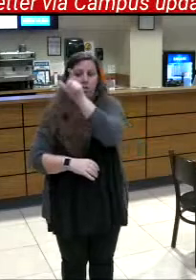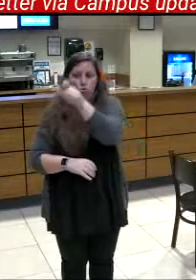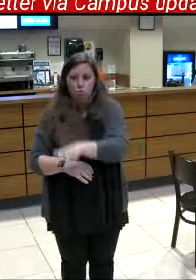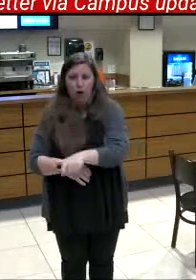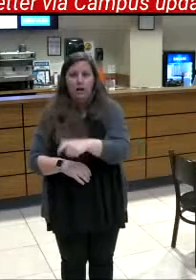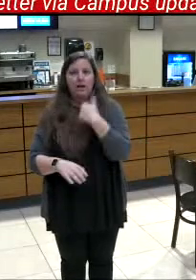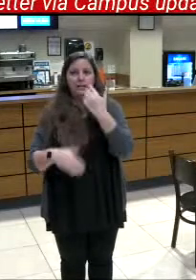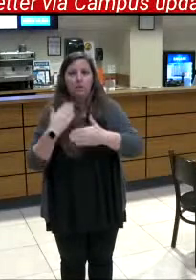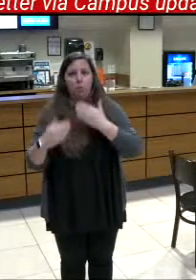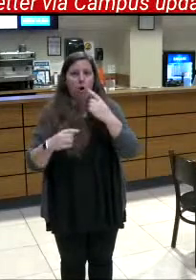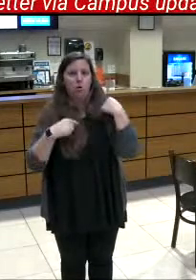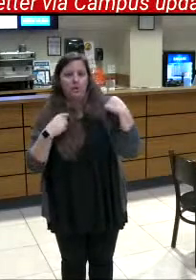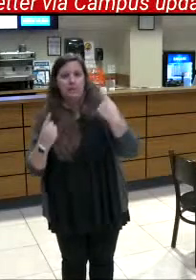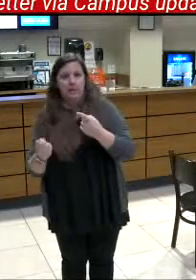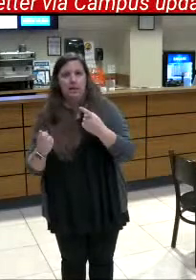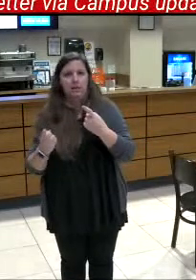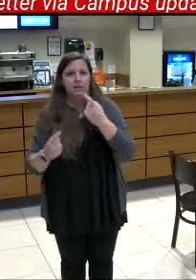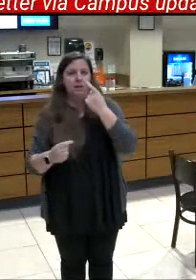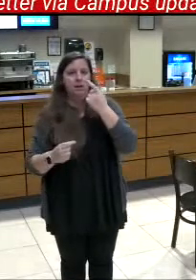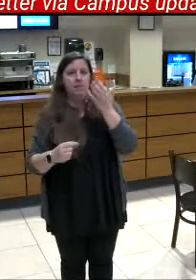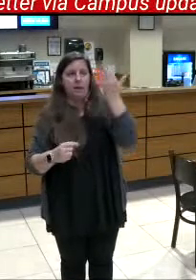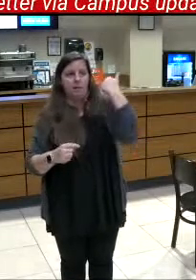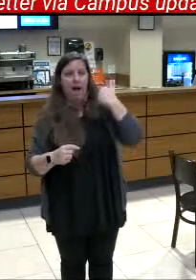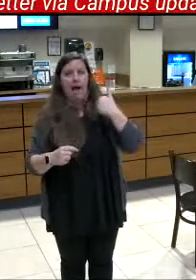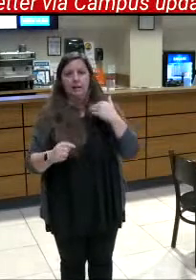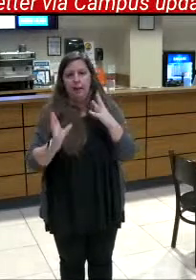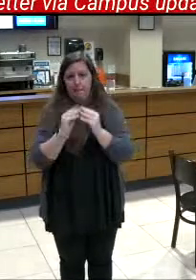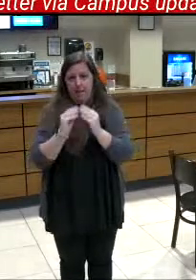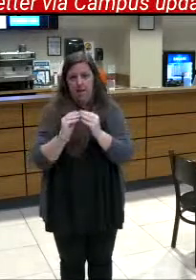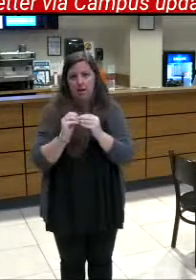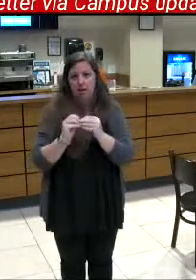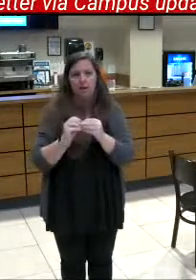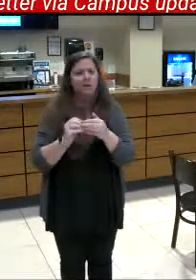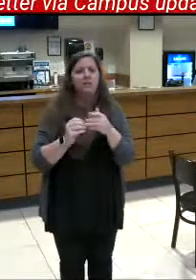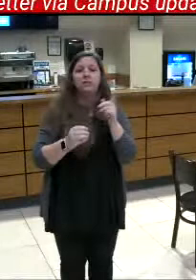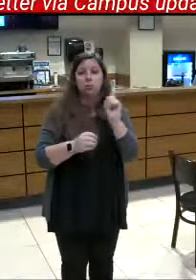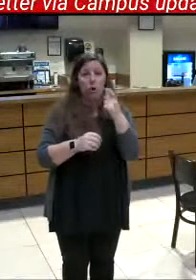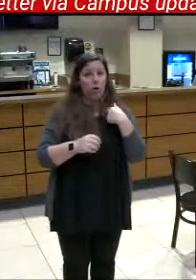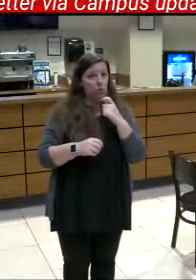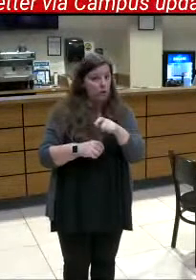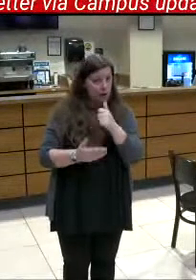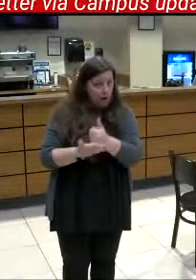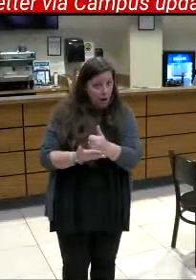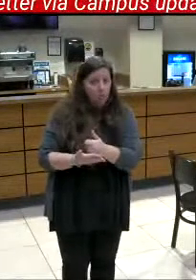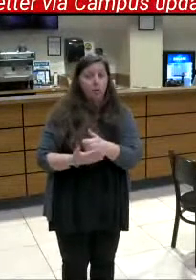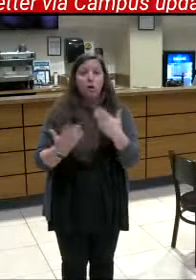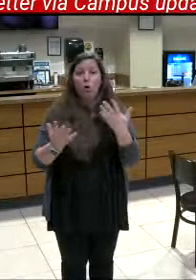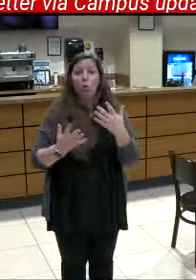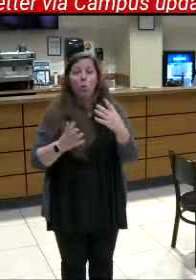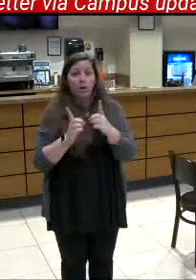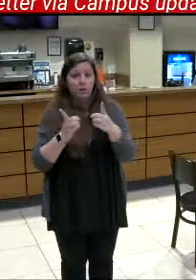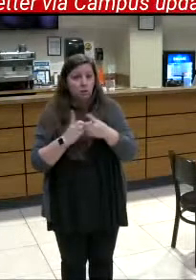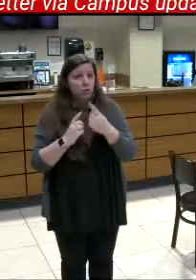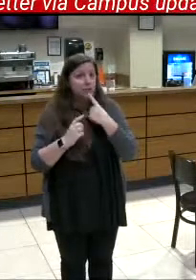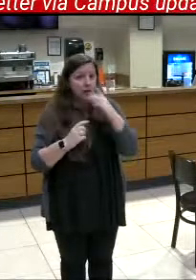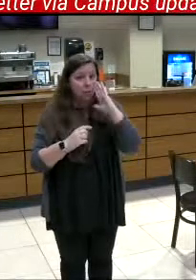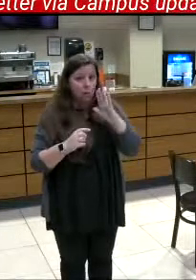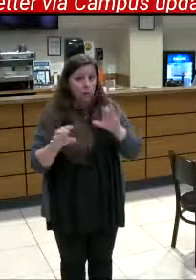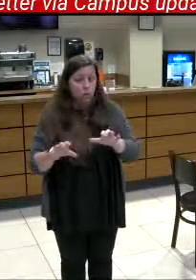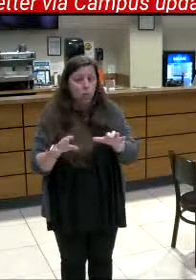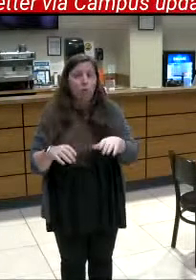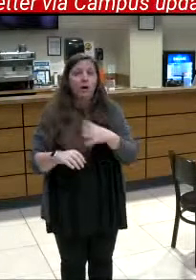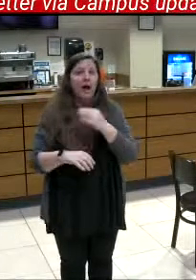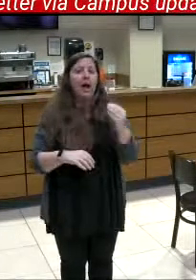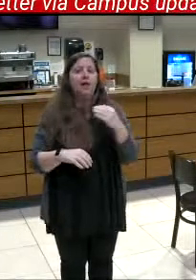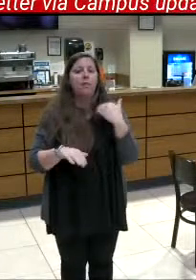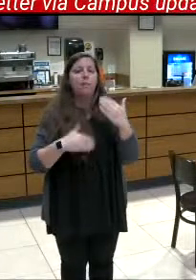since the last meeting. This is where we need help. This is what the district said that they were going to do. And then here's the progress that we made